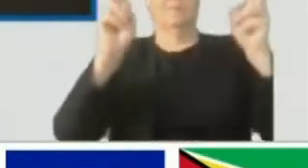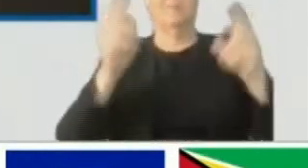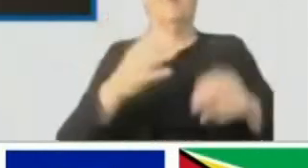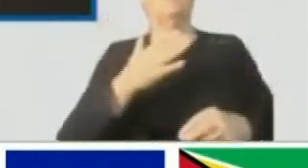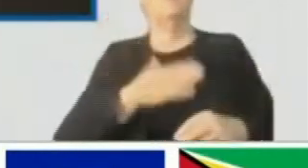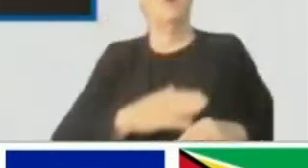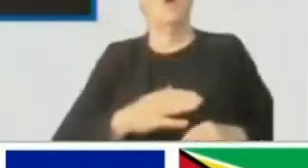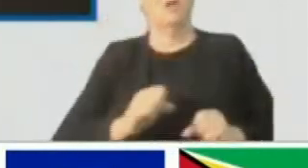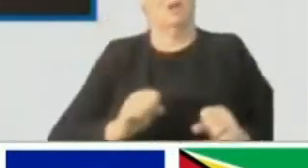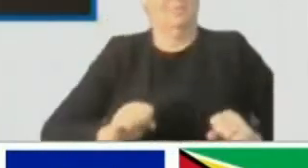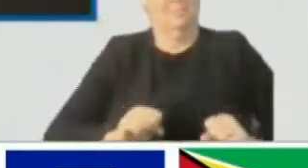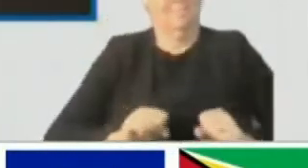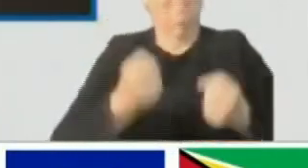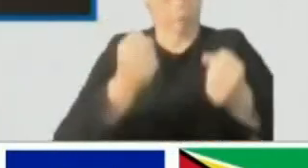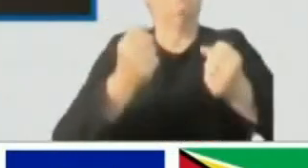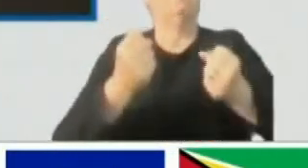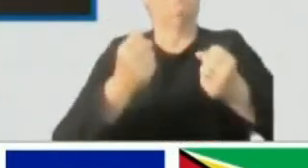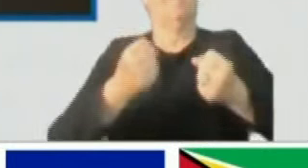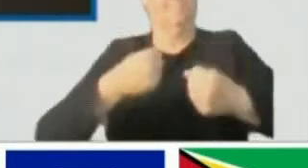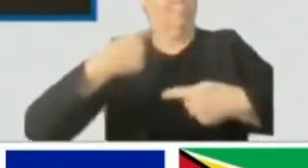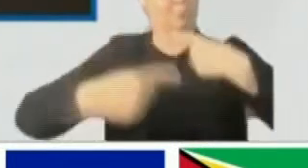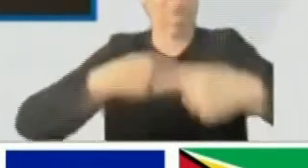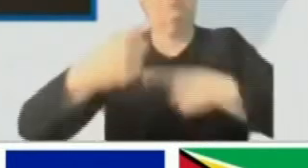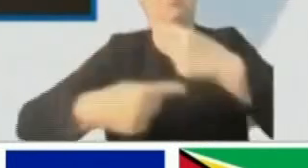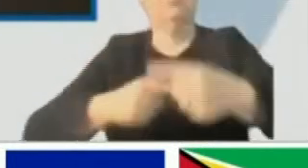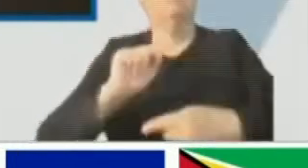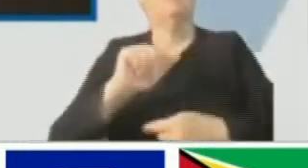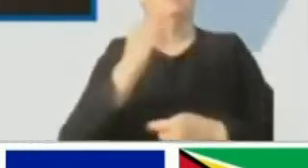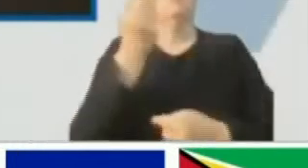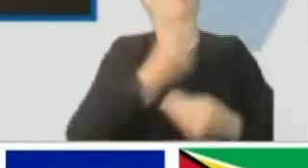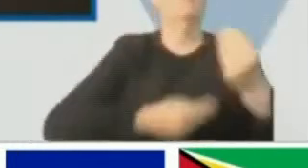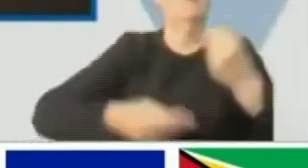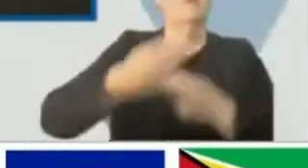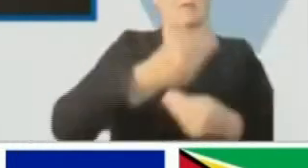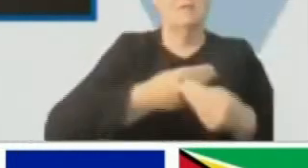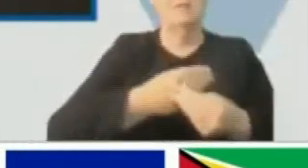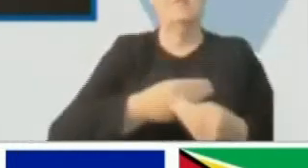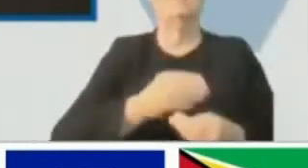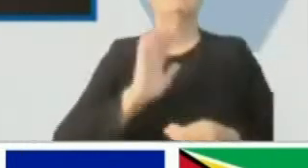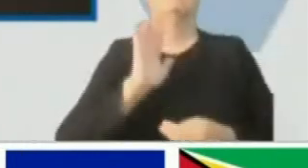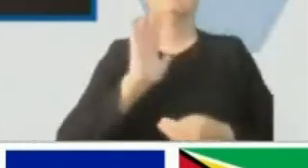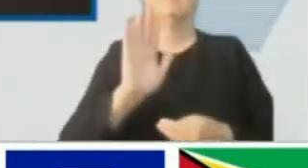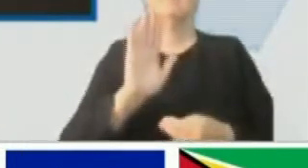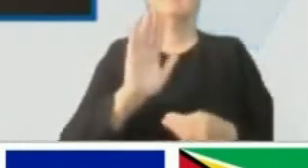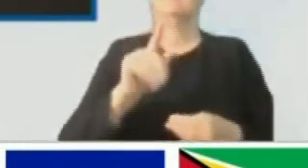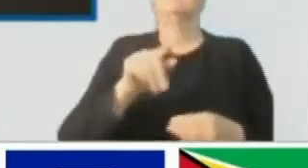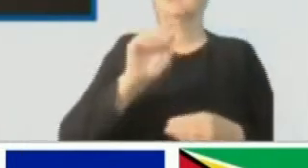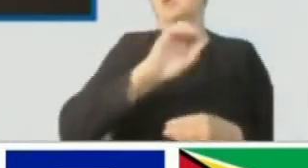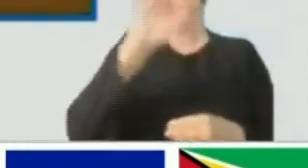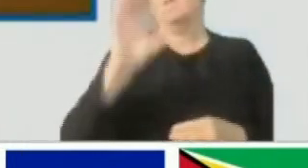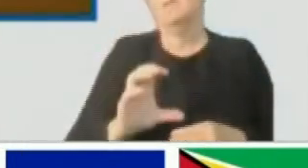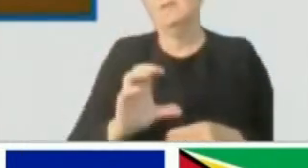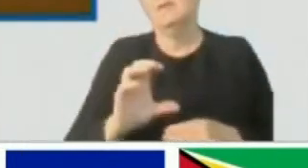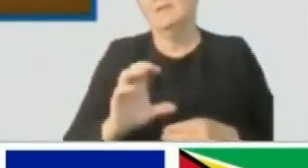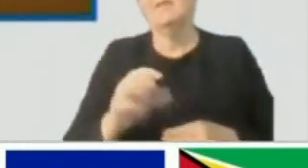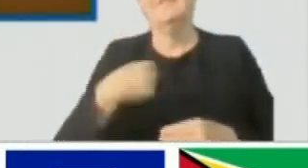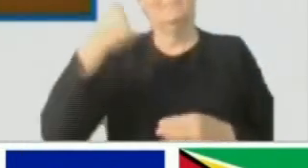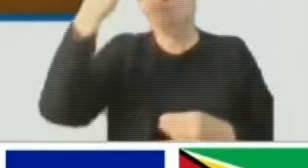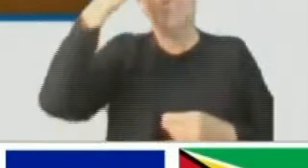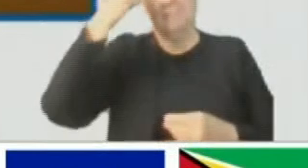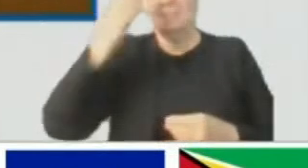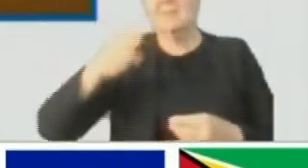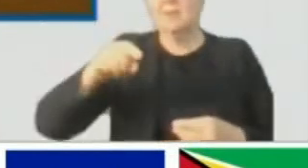the Caribbean, brought together youthful minds from across the region. From the discussions and months